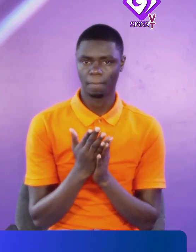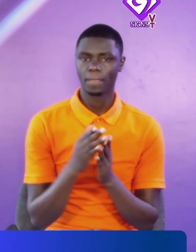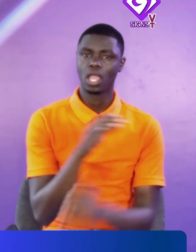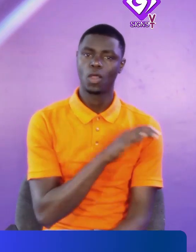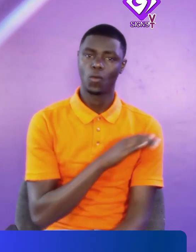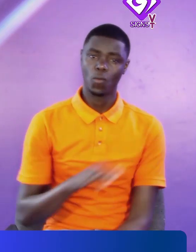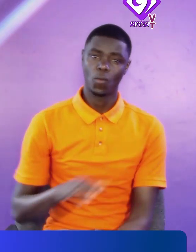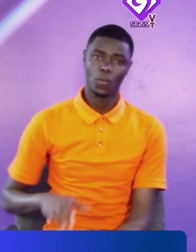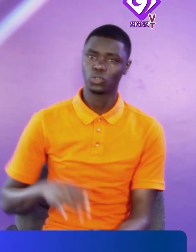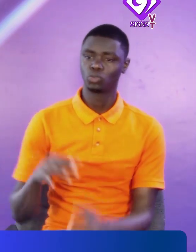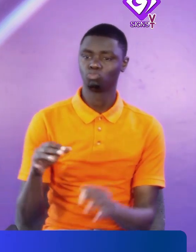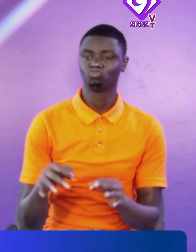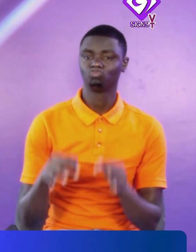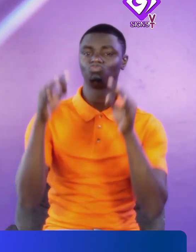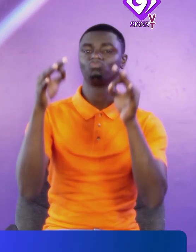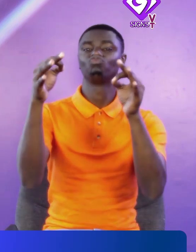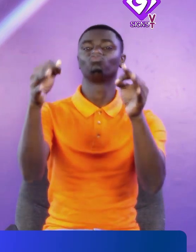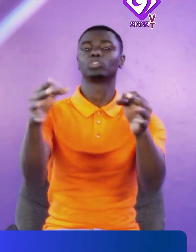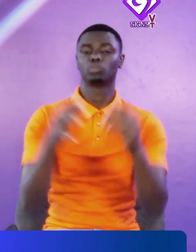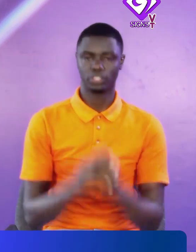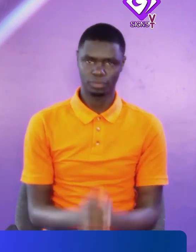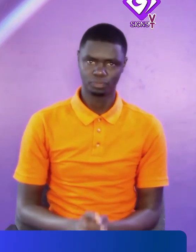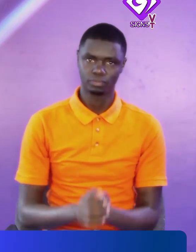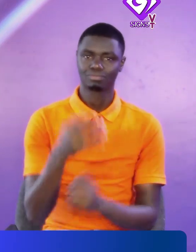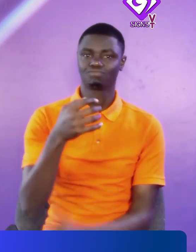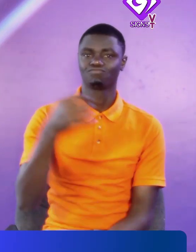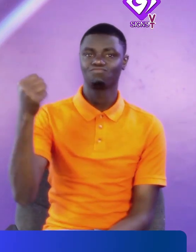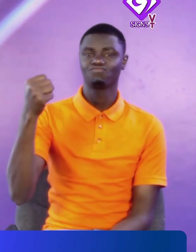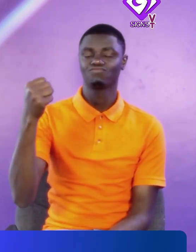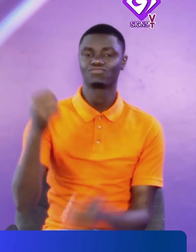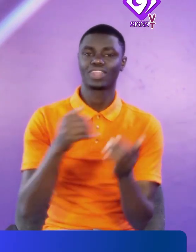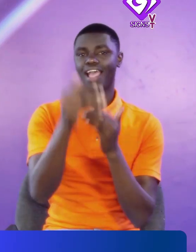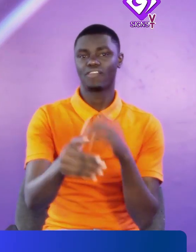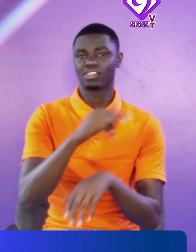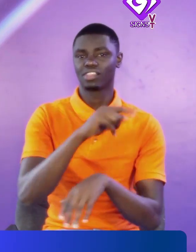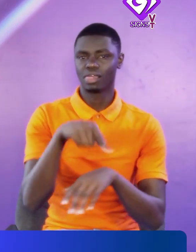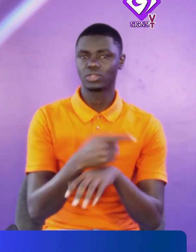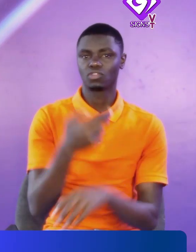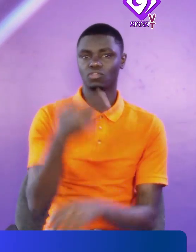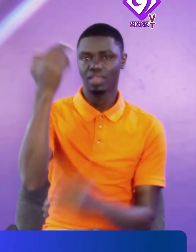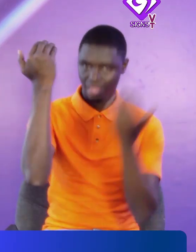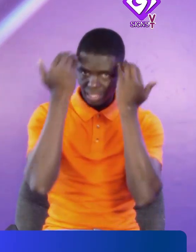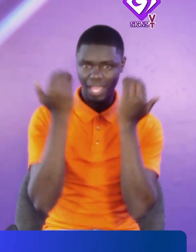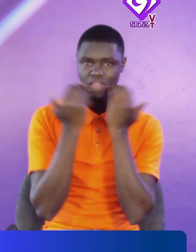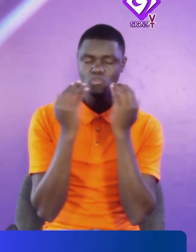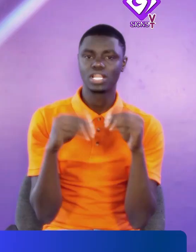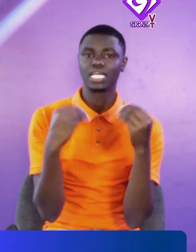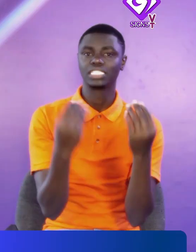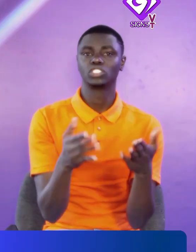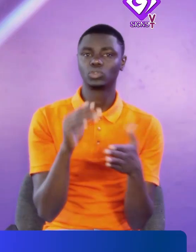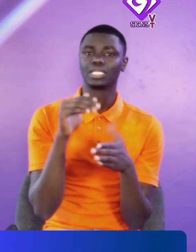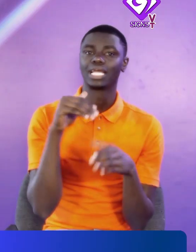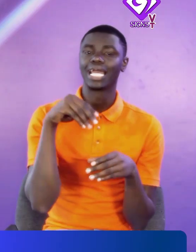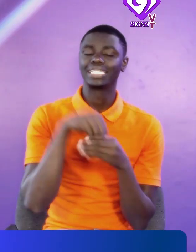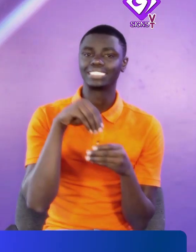Commission, has been postponed indefinitely. The suspension comes just hours after the High Court issued interim